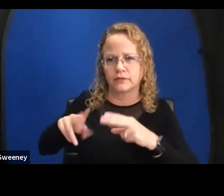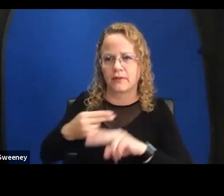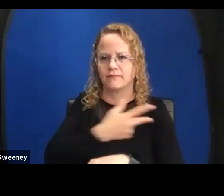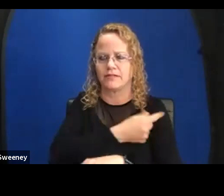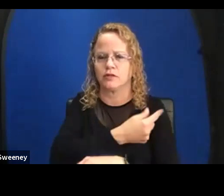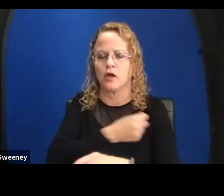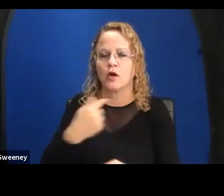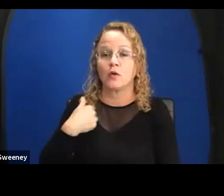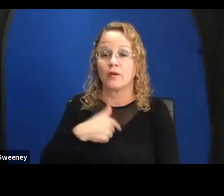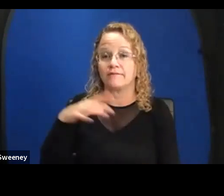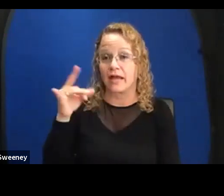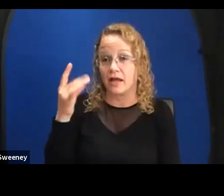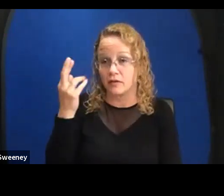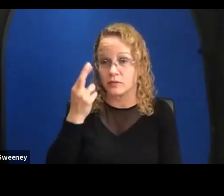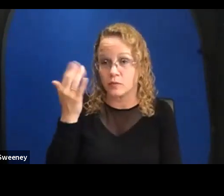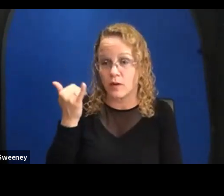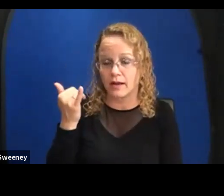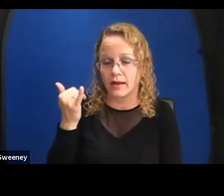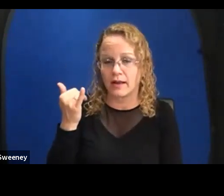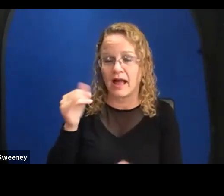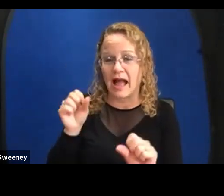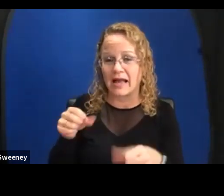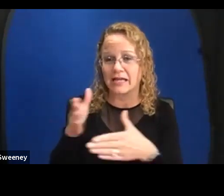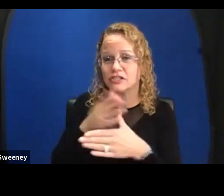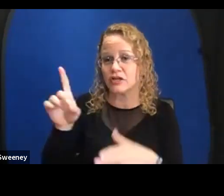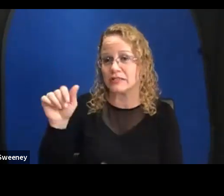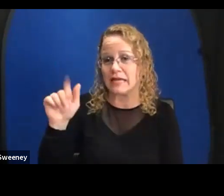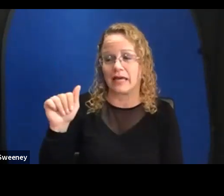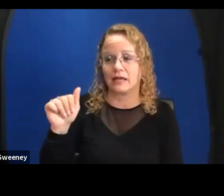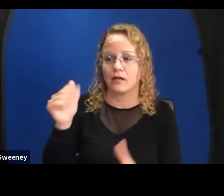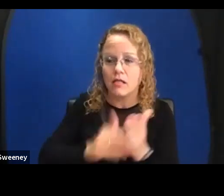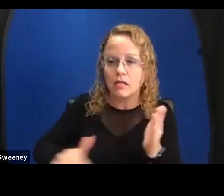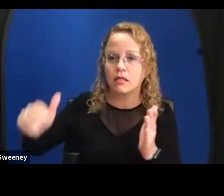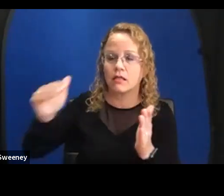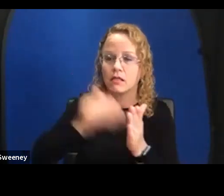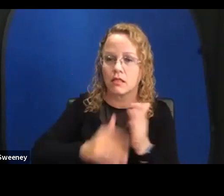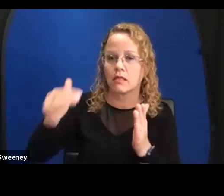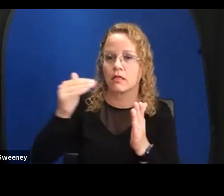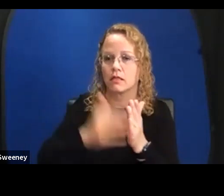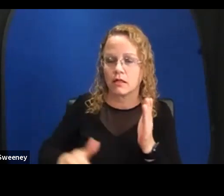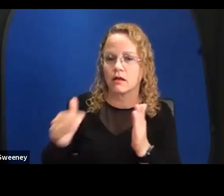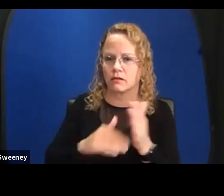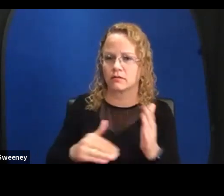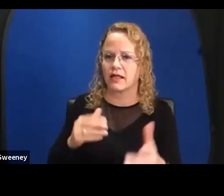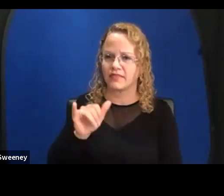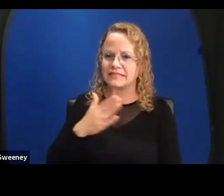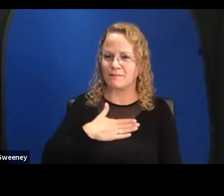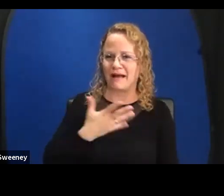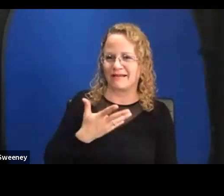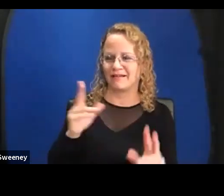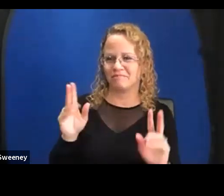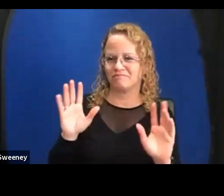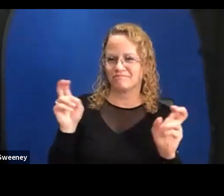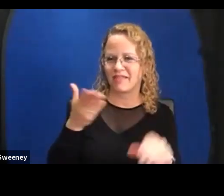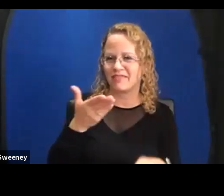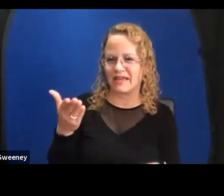is, we can have, I can share data till I'm blue in the face. And I mentioned earlier, this is kind of my thing. I like getting into this stuff, and my family